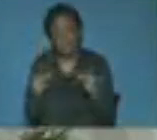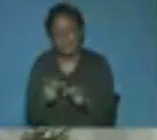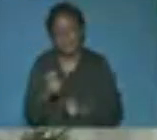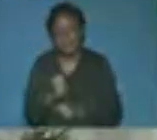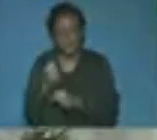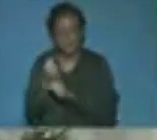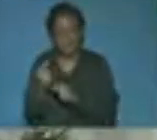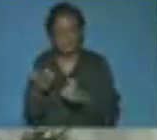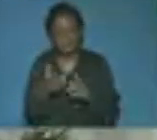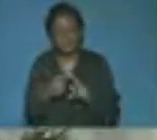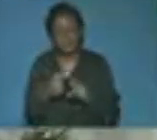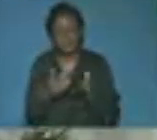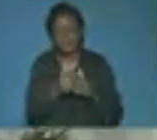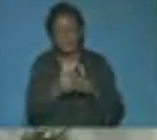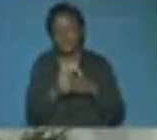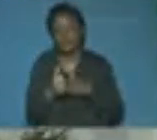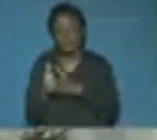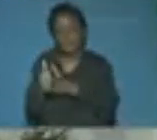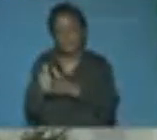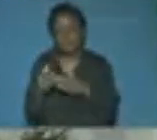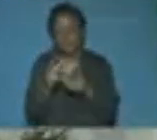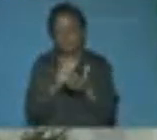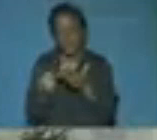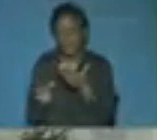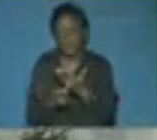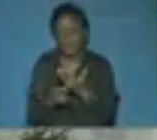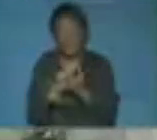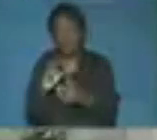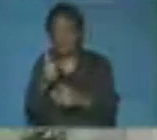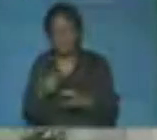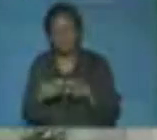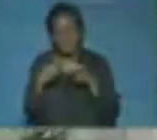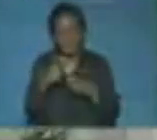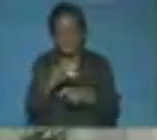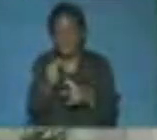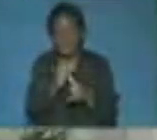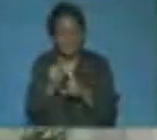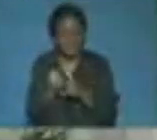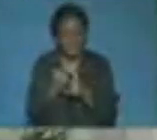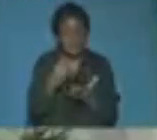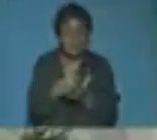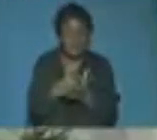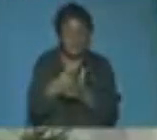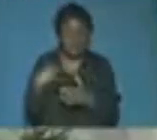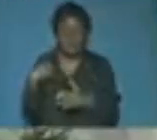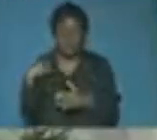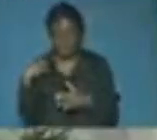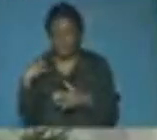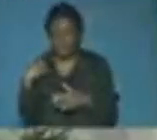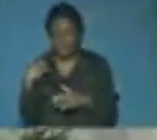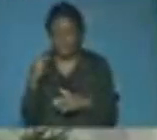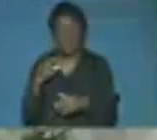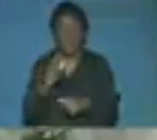to completion, and are accepting donations of any size in money, voluntary labor, or